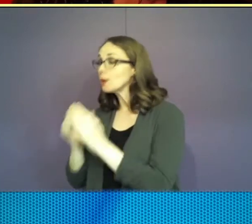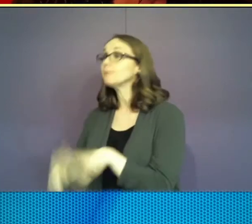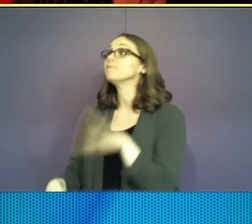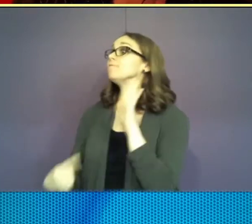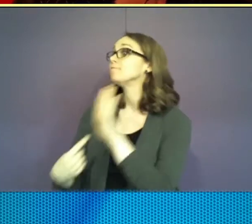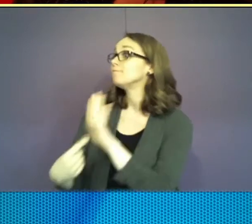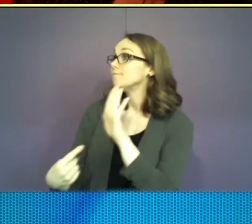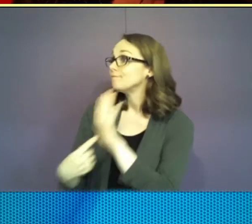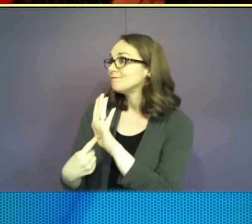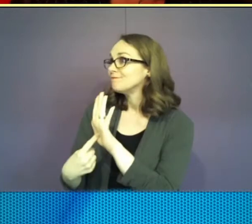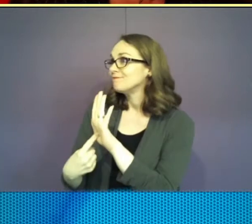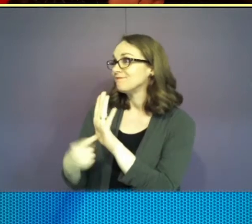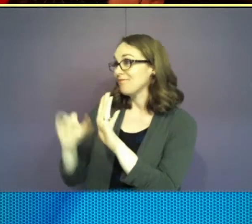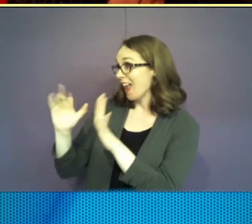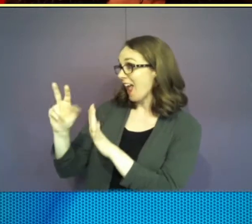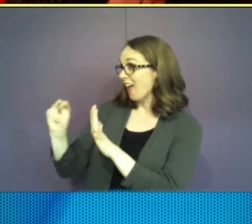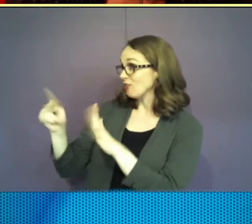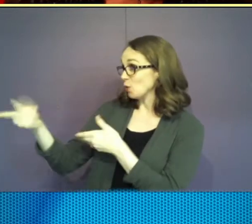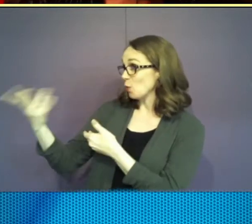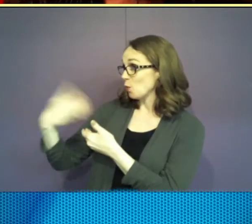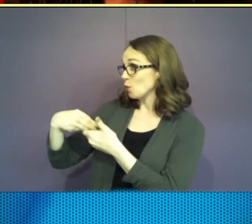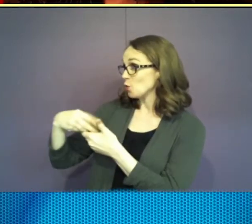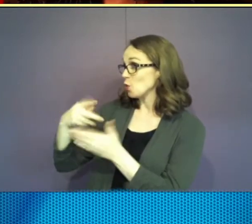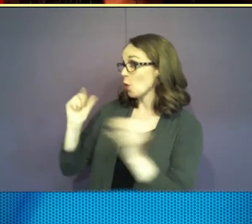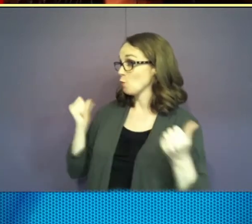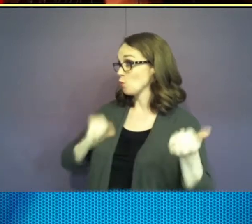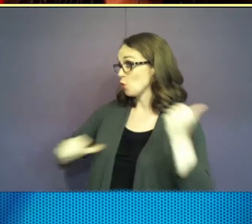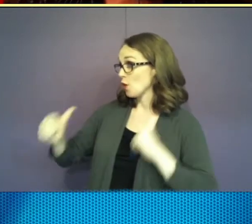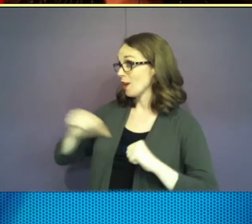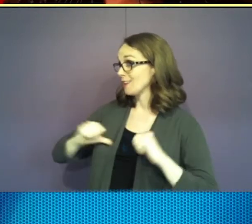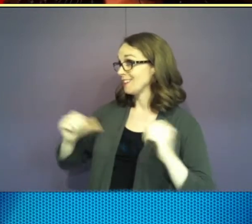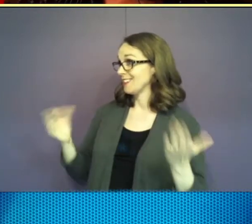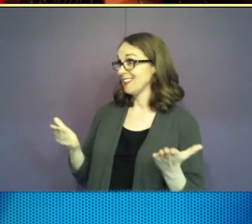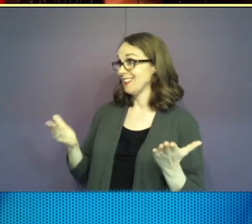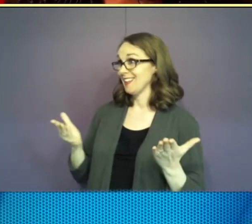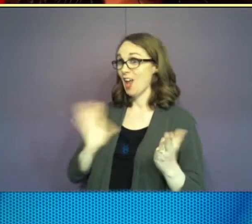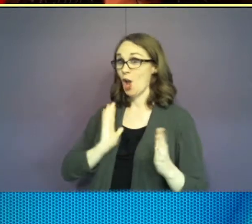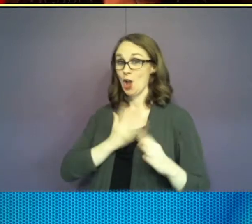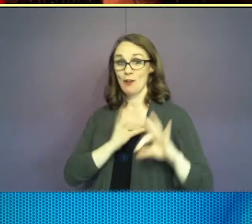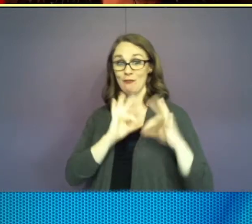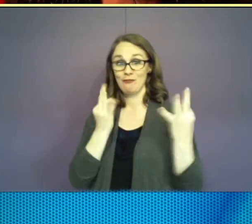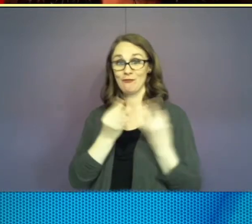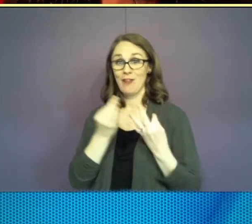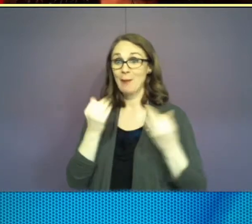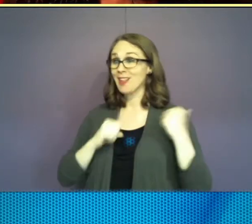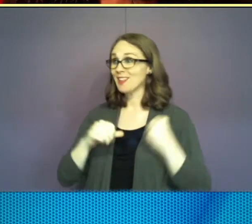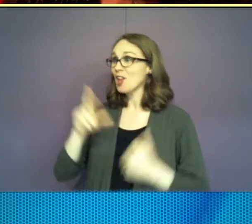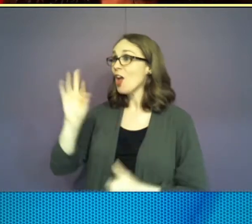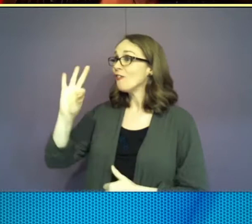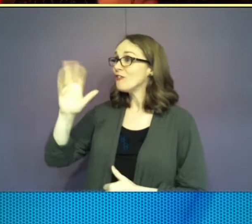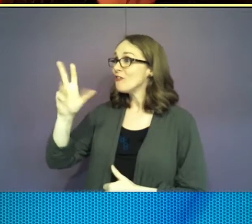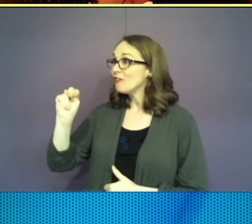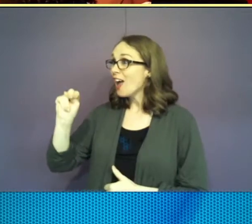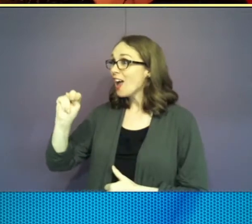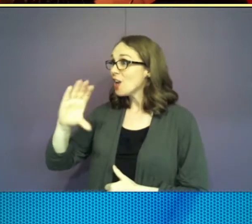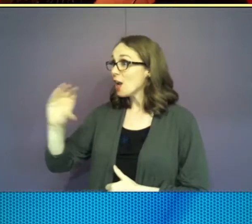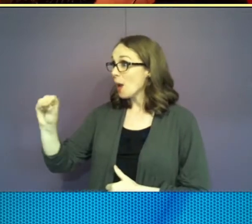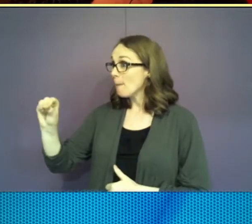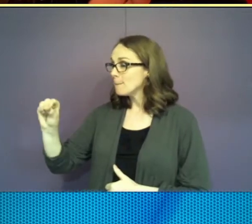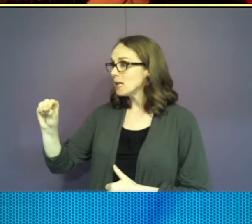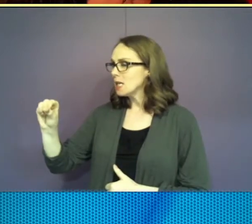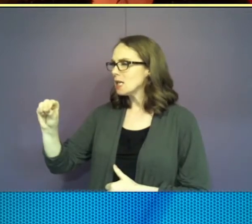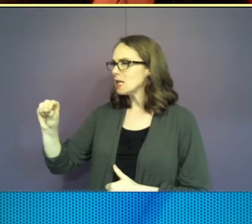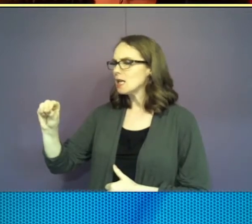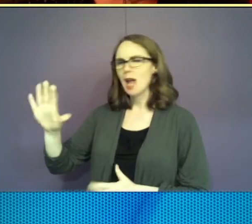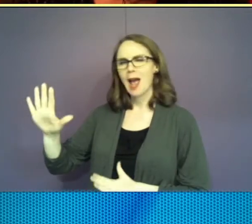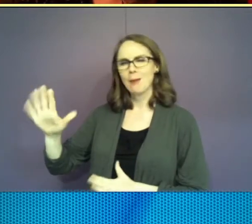instance, Ivan, you were part of a production here in our family theater, the Fun Company. You were in, and I'm